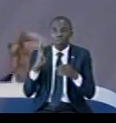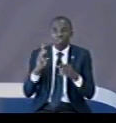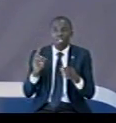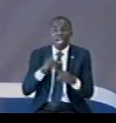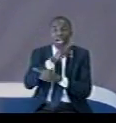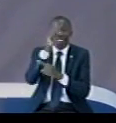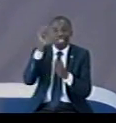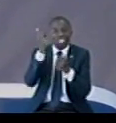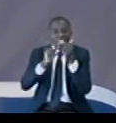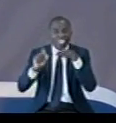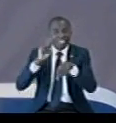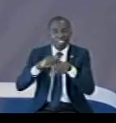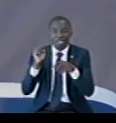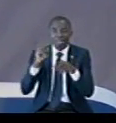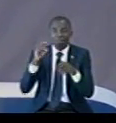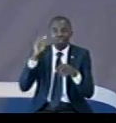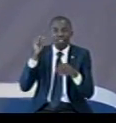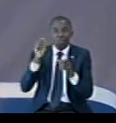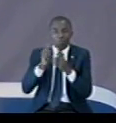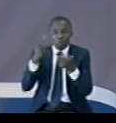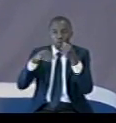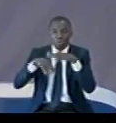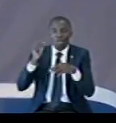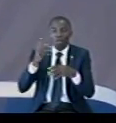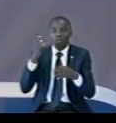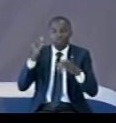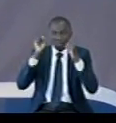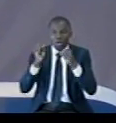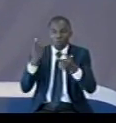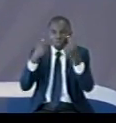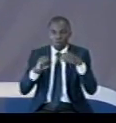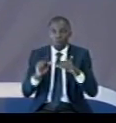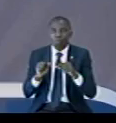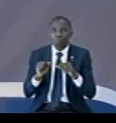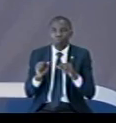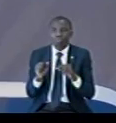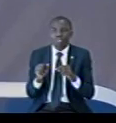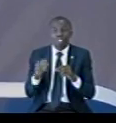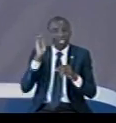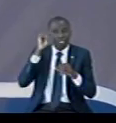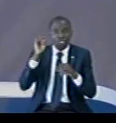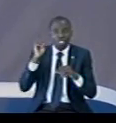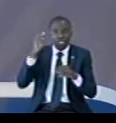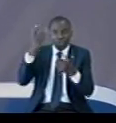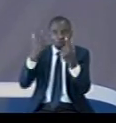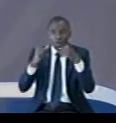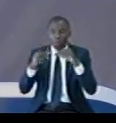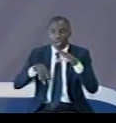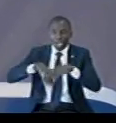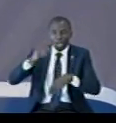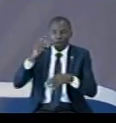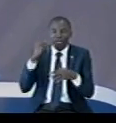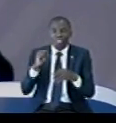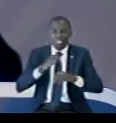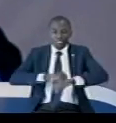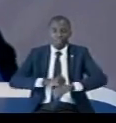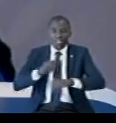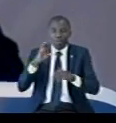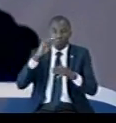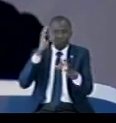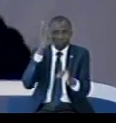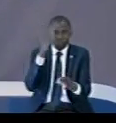power explodes. Welcome tonight to the podium, the defender of faith,